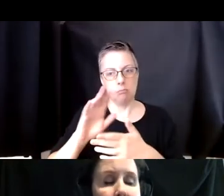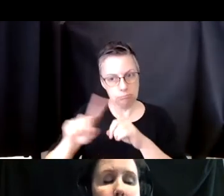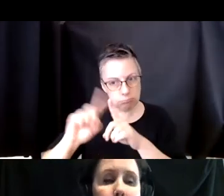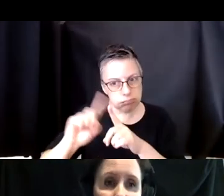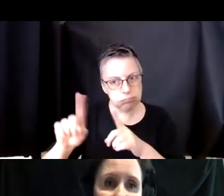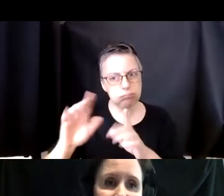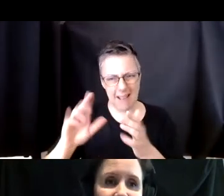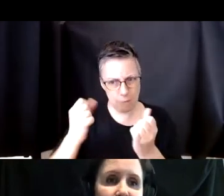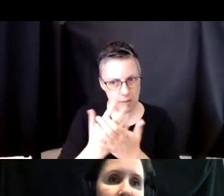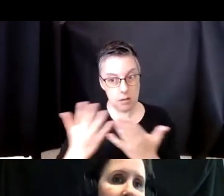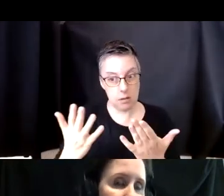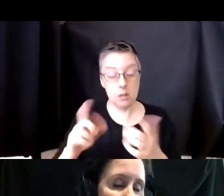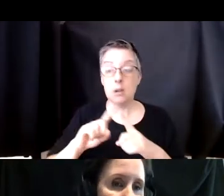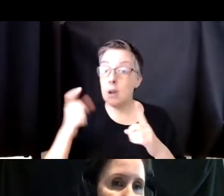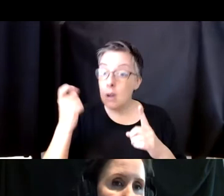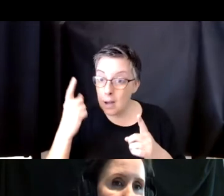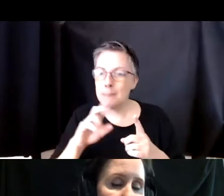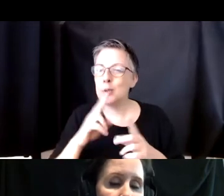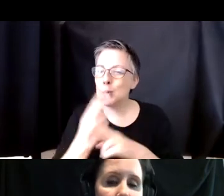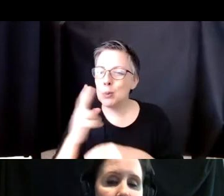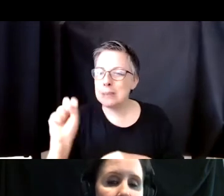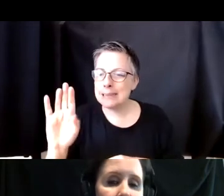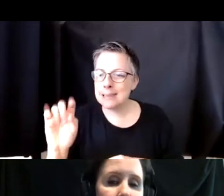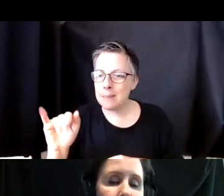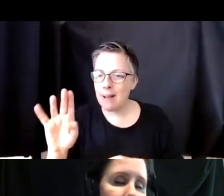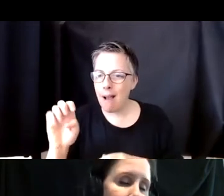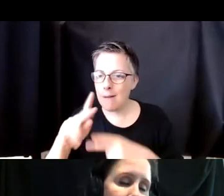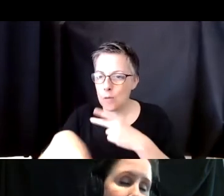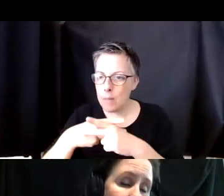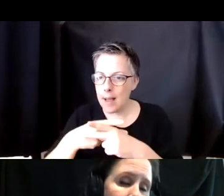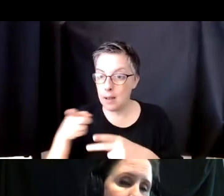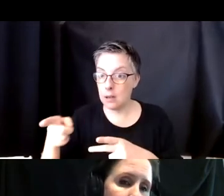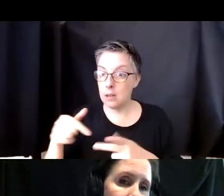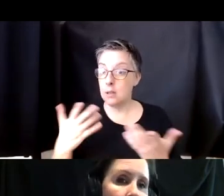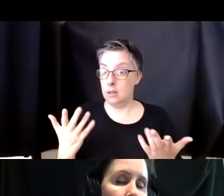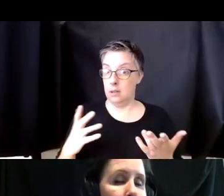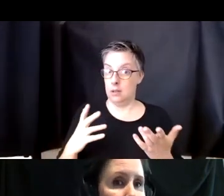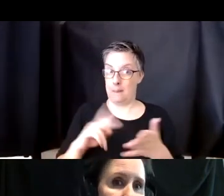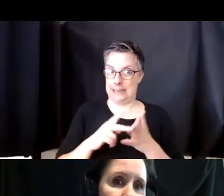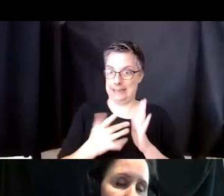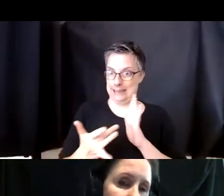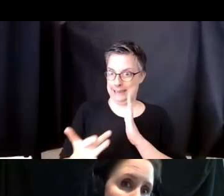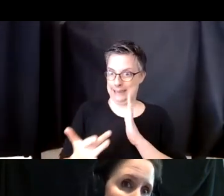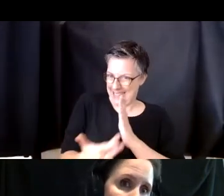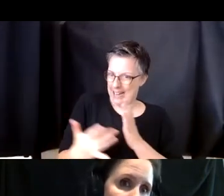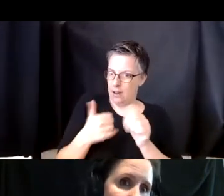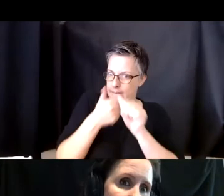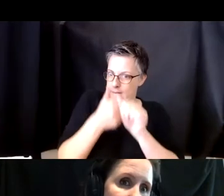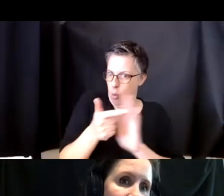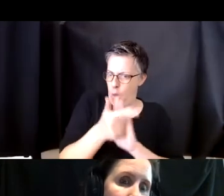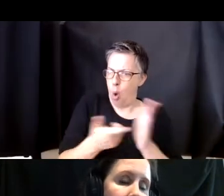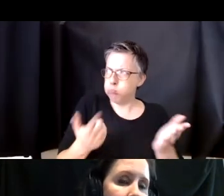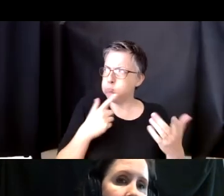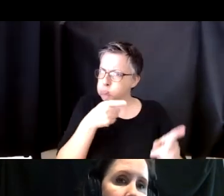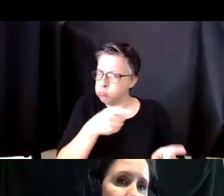offerings, but they're using subtitle format, and basically, technically, they are complying with the law because